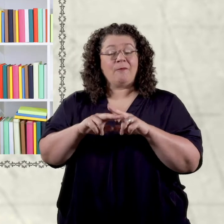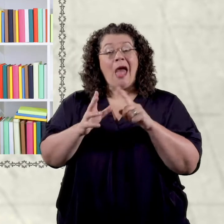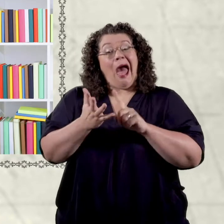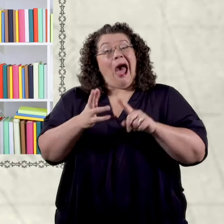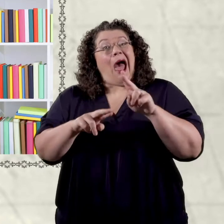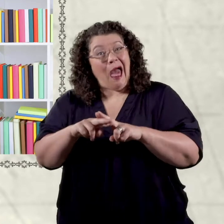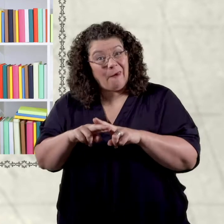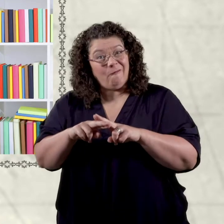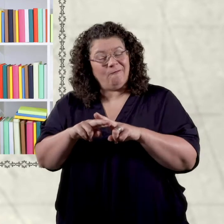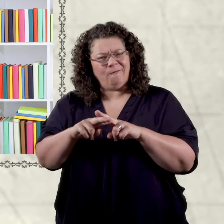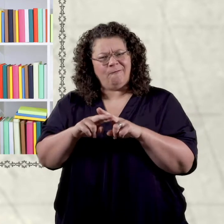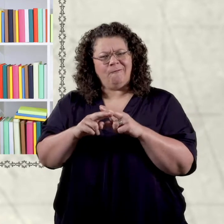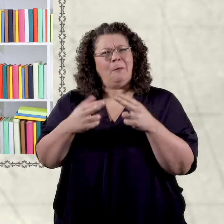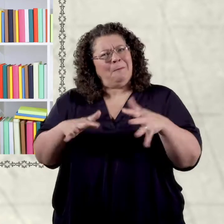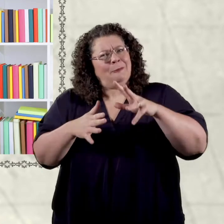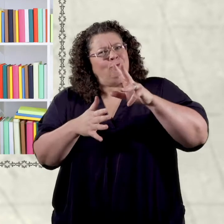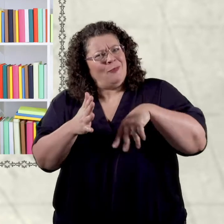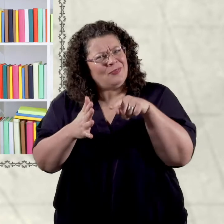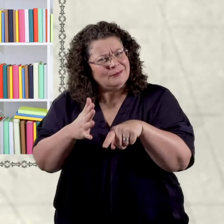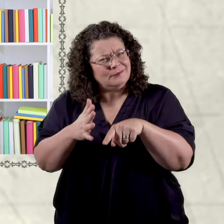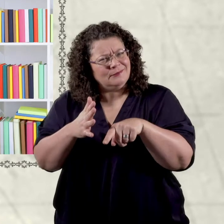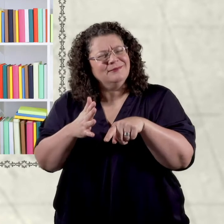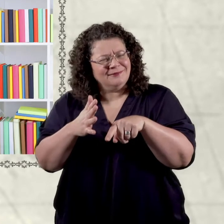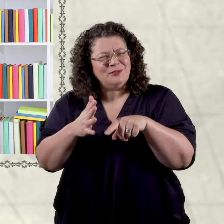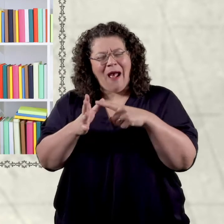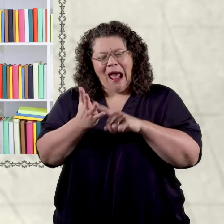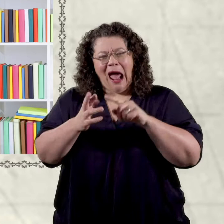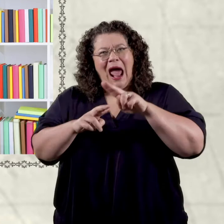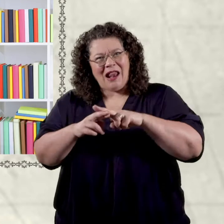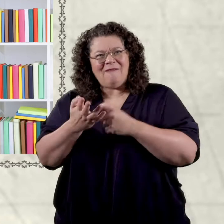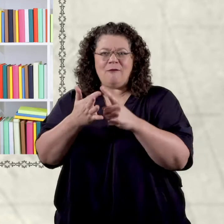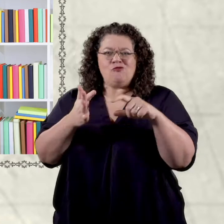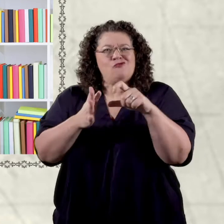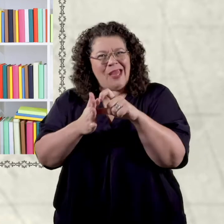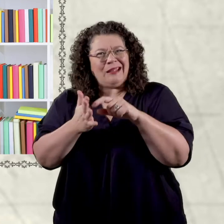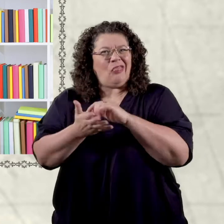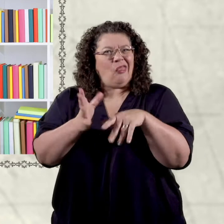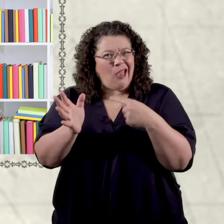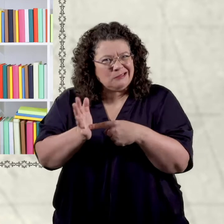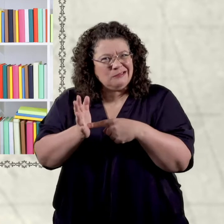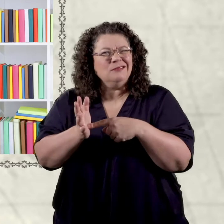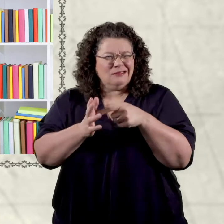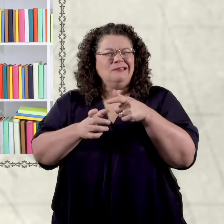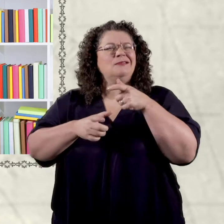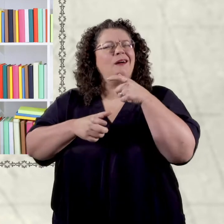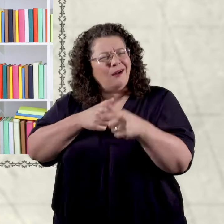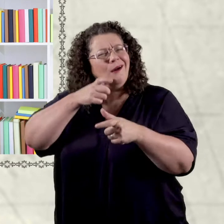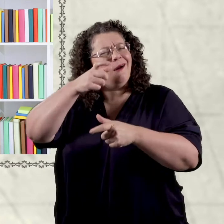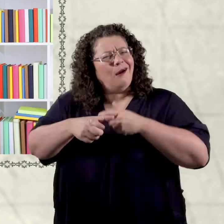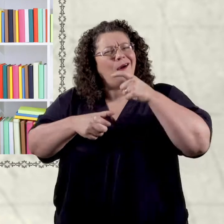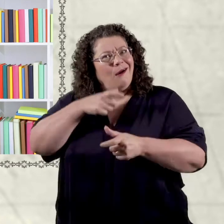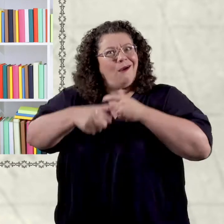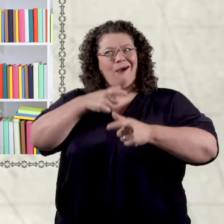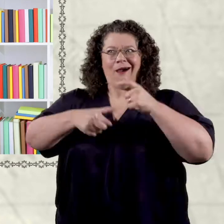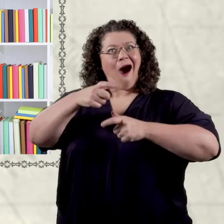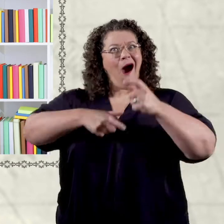Alf read that. Alf read that. Alf read that. Alf read that. Alf read that.